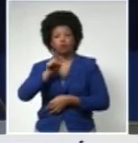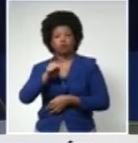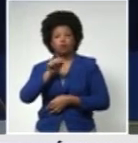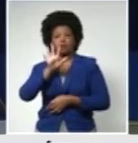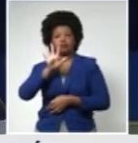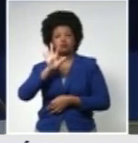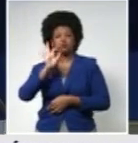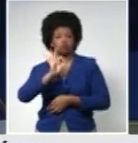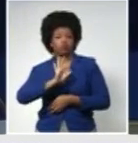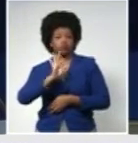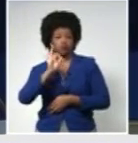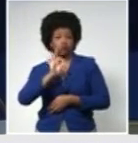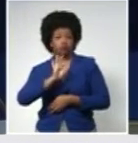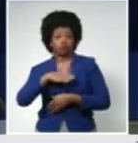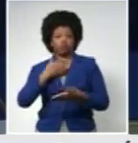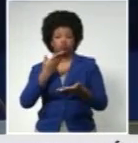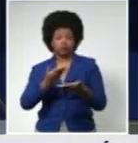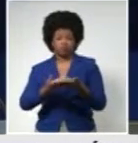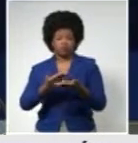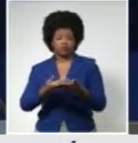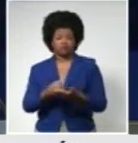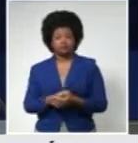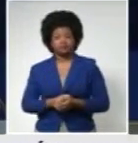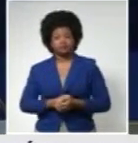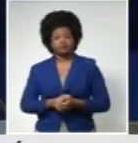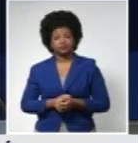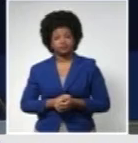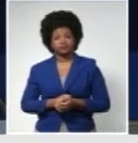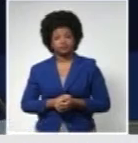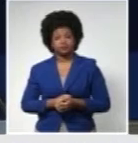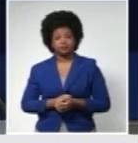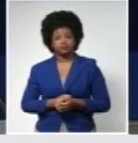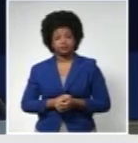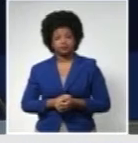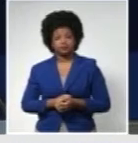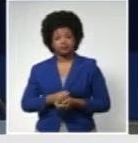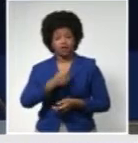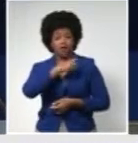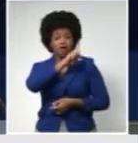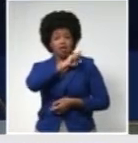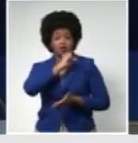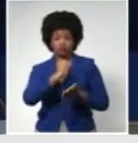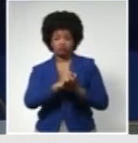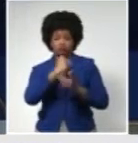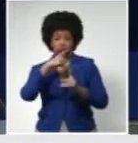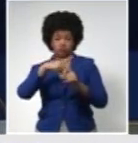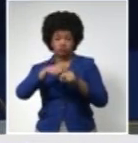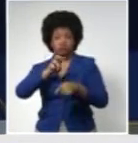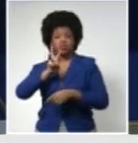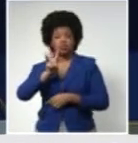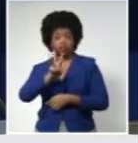100% of the cases are confirmed case contacts,